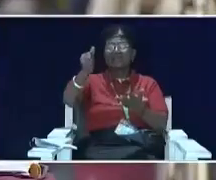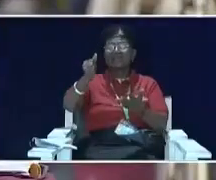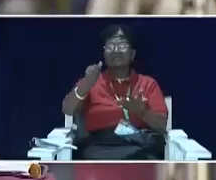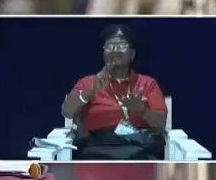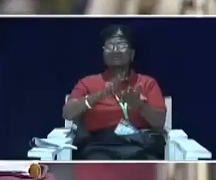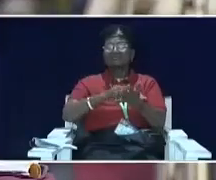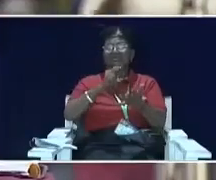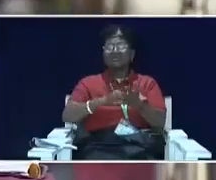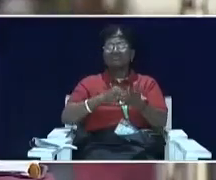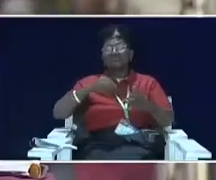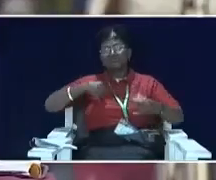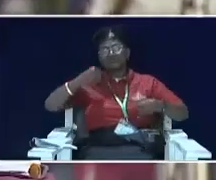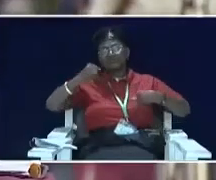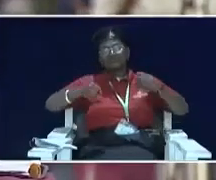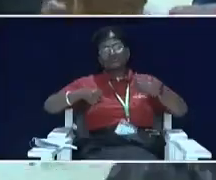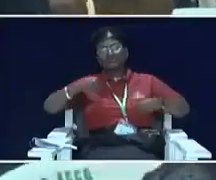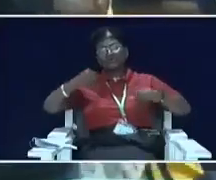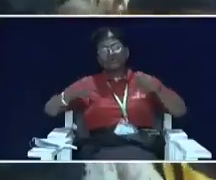double joy,